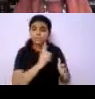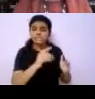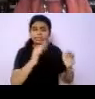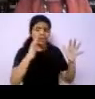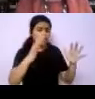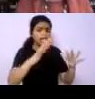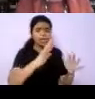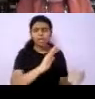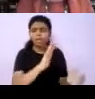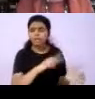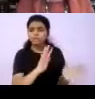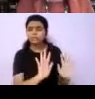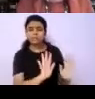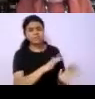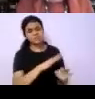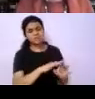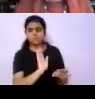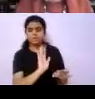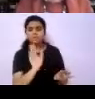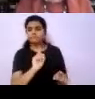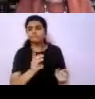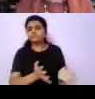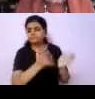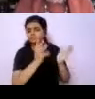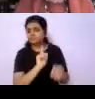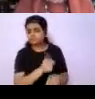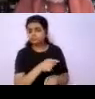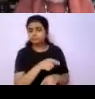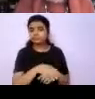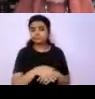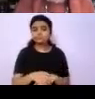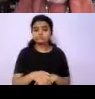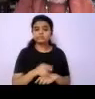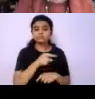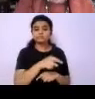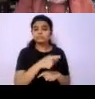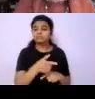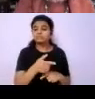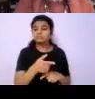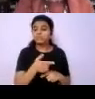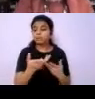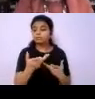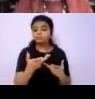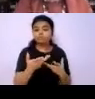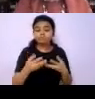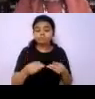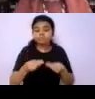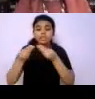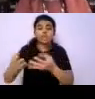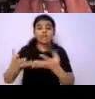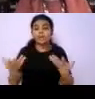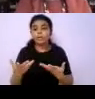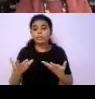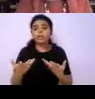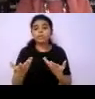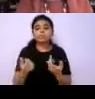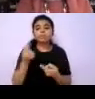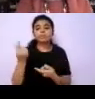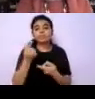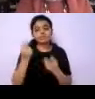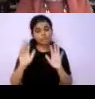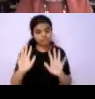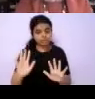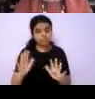Relatedly, arguments that bind independence to productivity are useful insofar